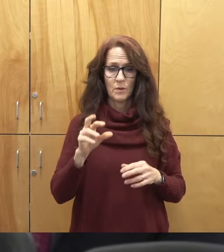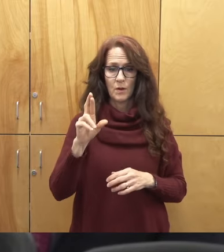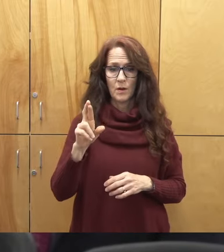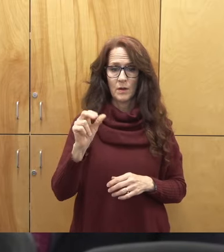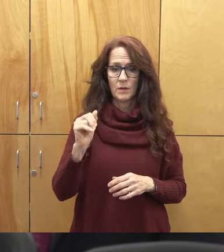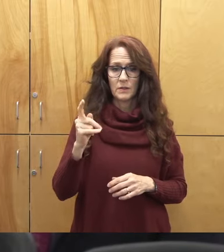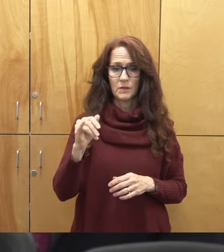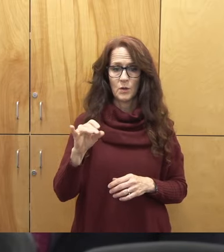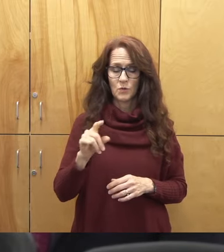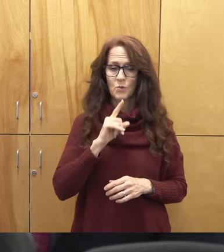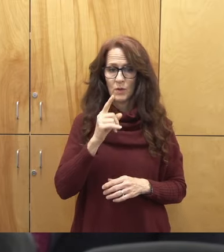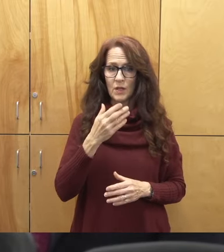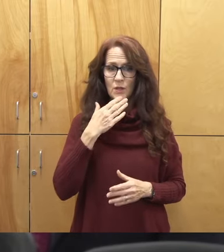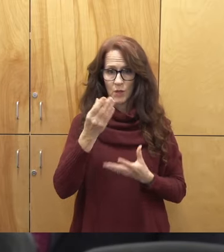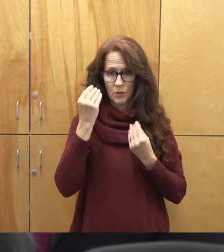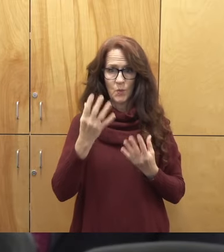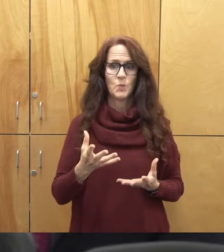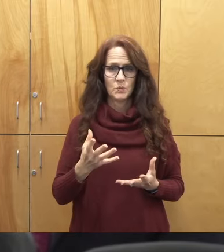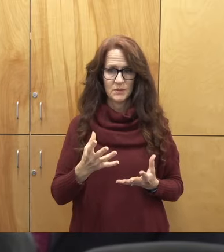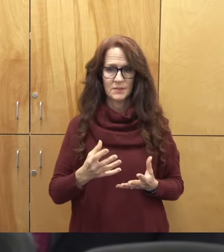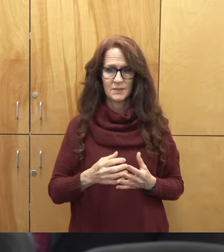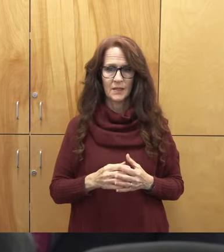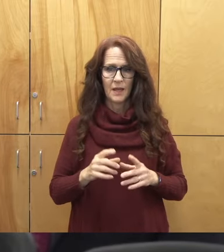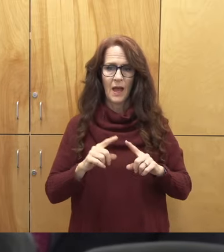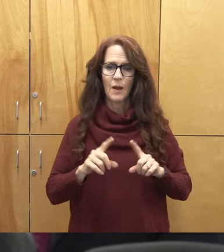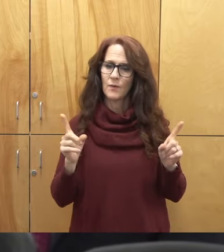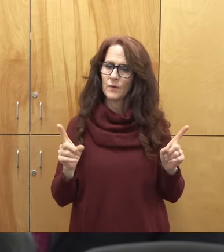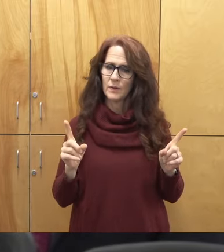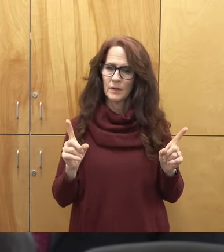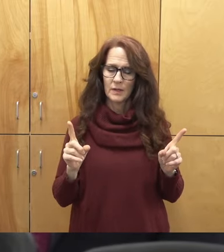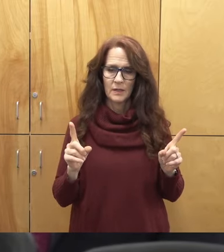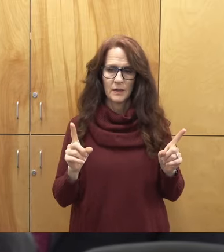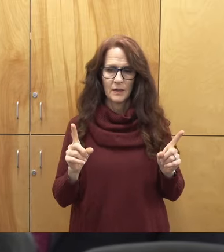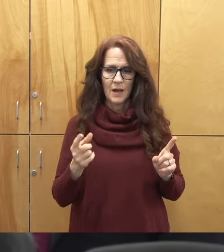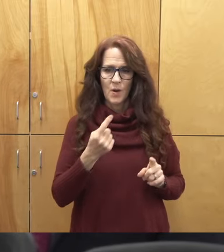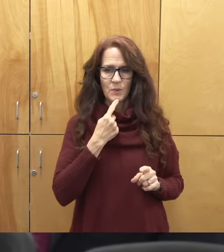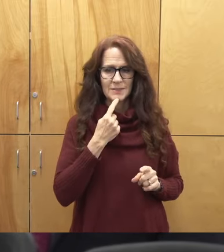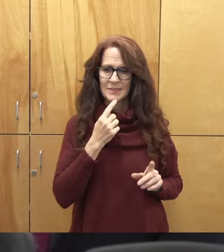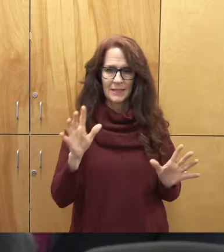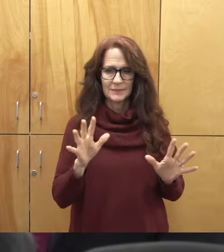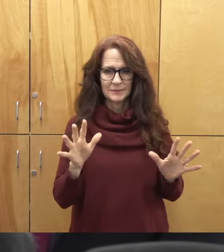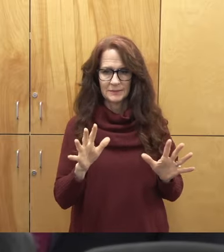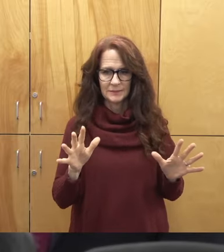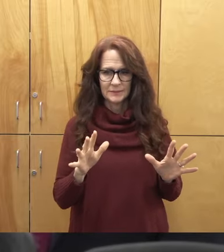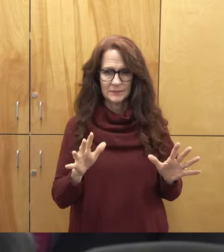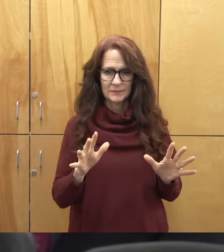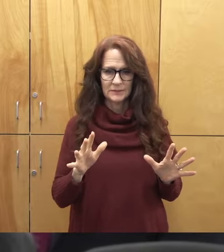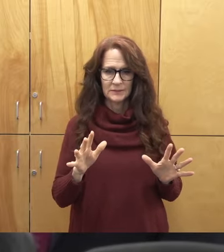So that's really good news. However, I wouldn't characterize this as a